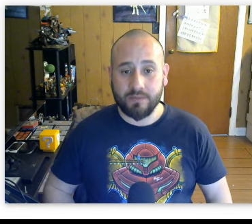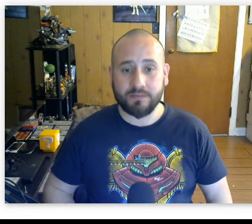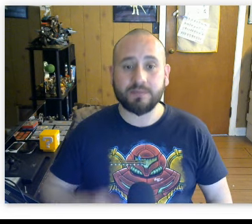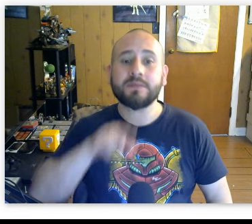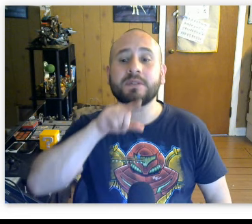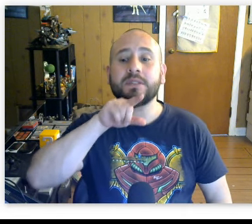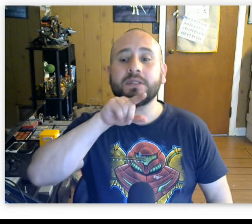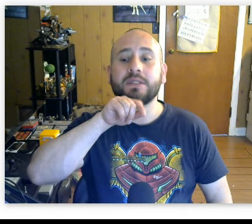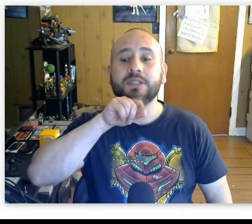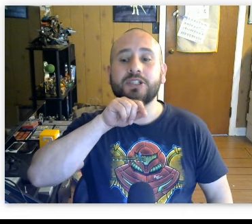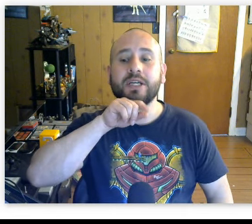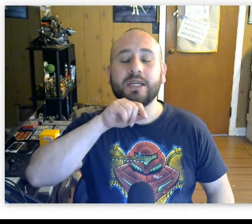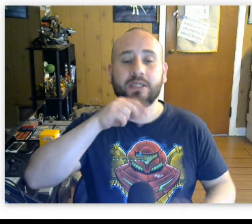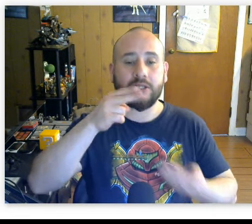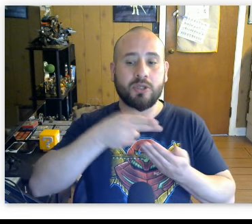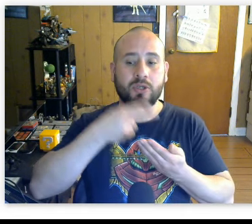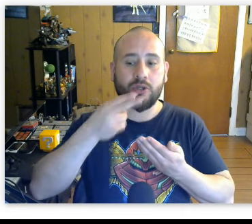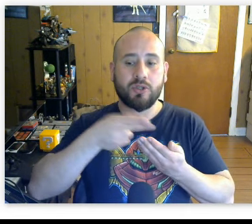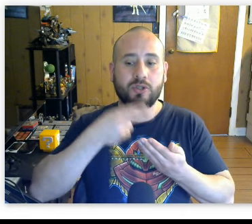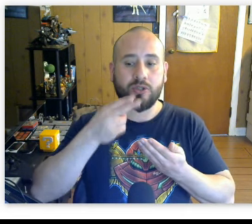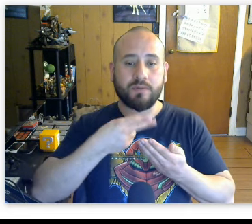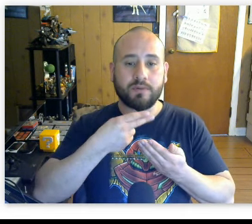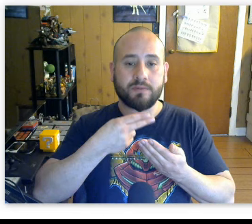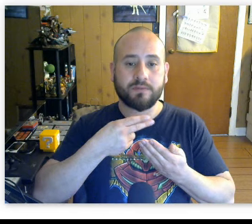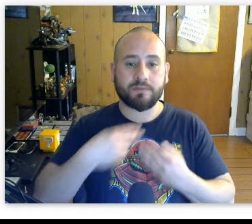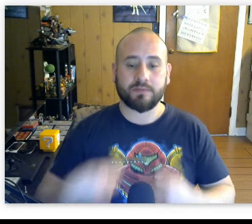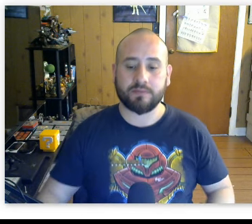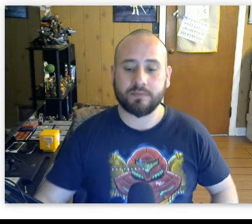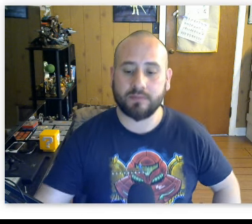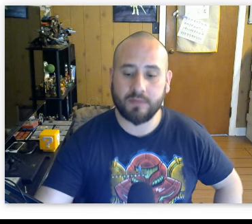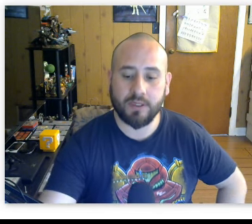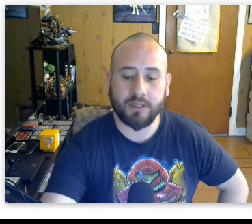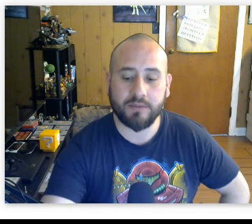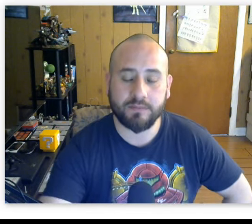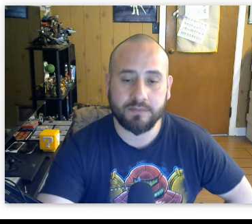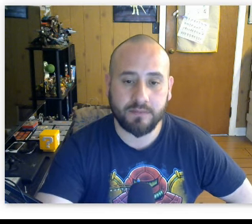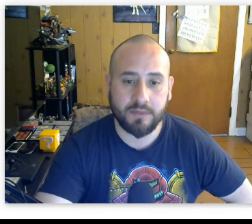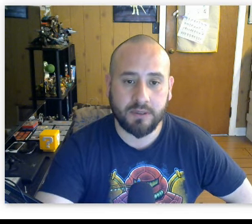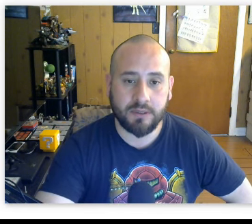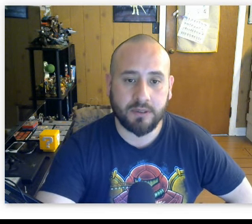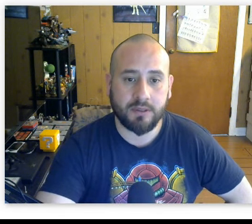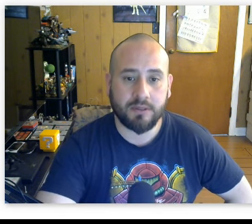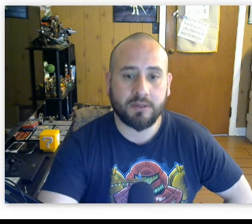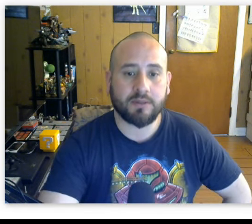soup, chicken soup. Good.